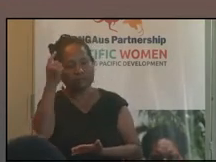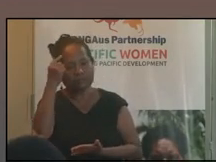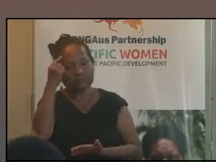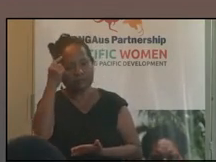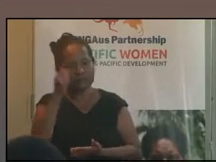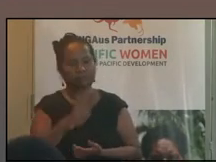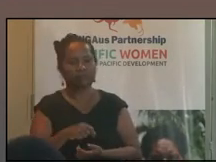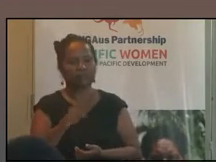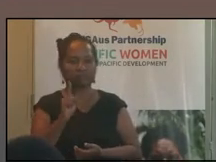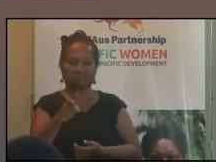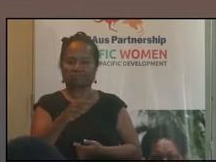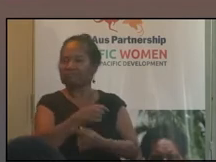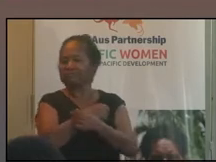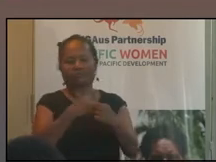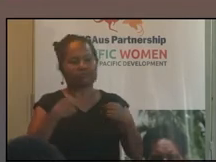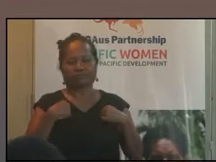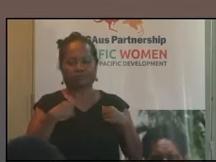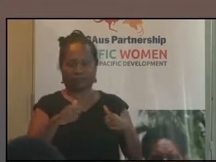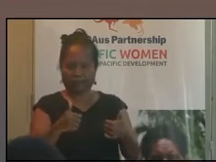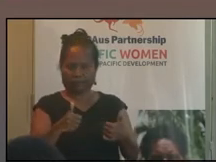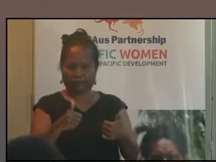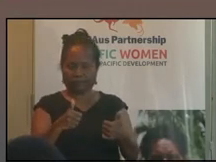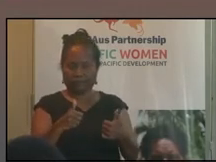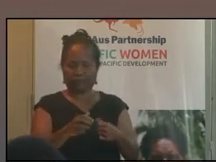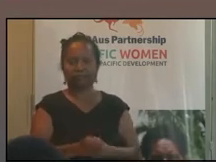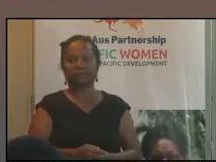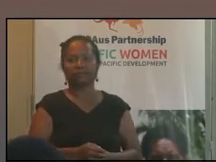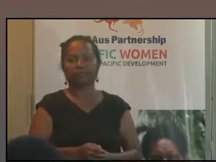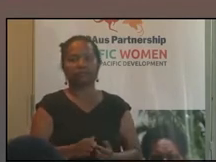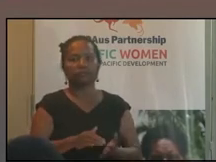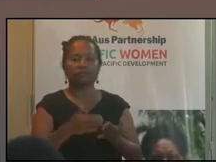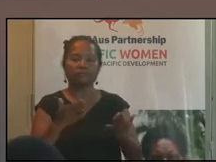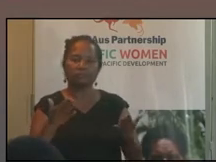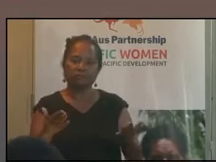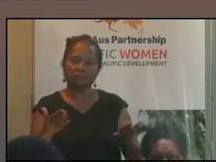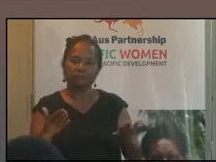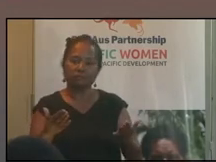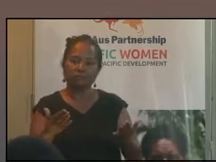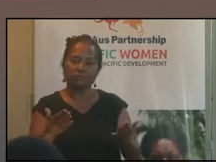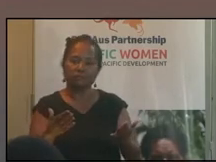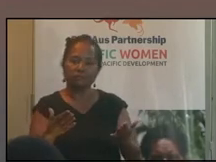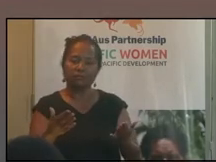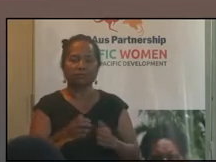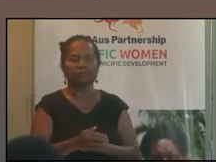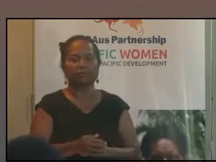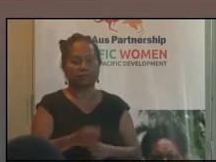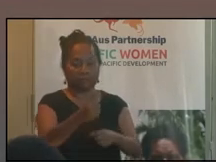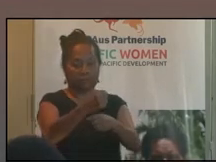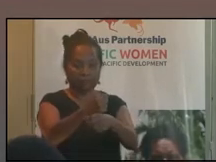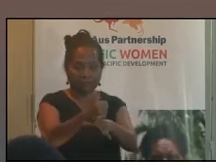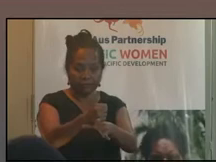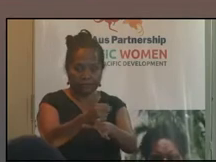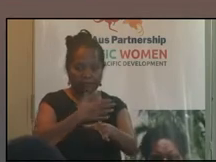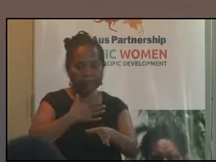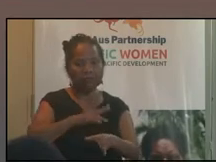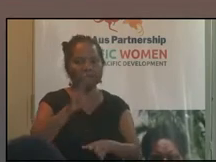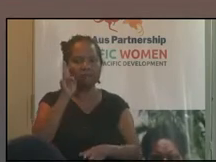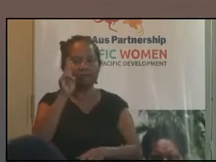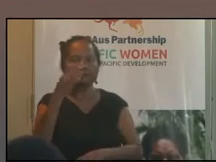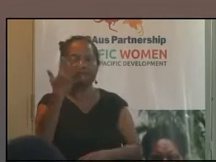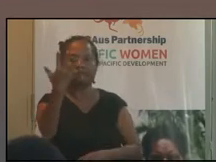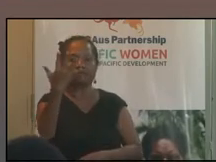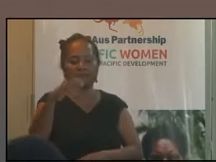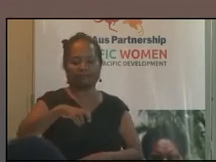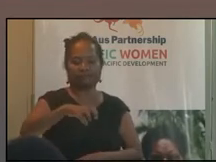couldn't complete it. In terms of the political will at the moment, the current government wants to see five regional